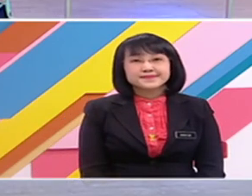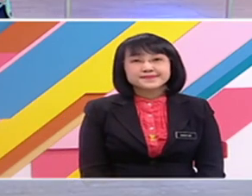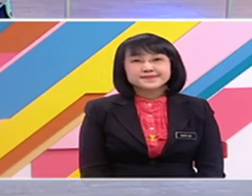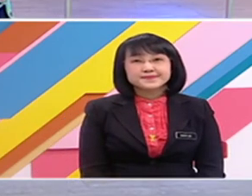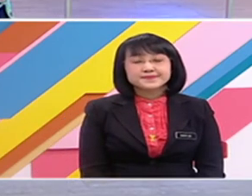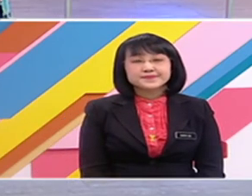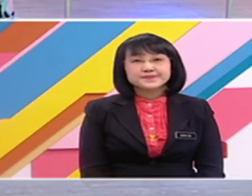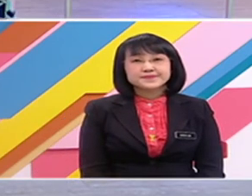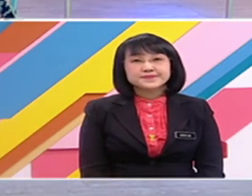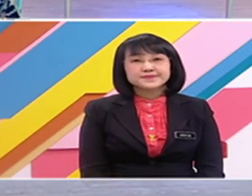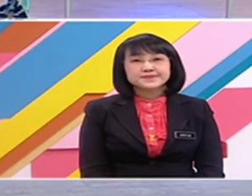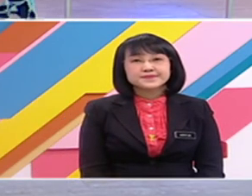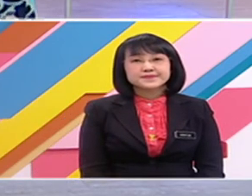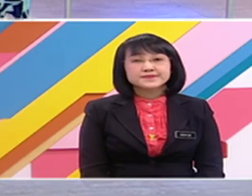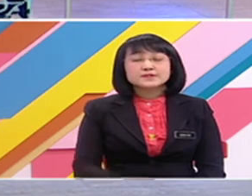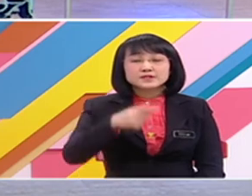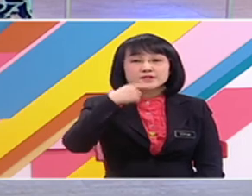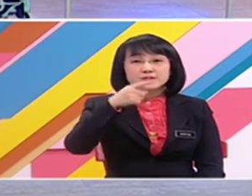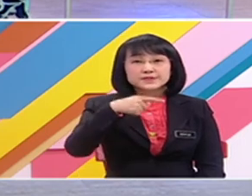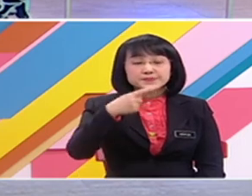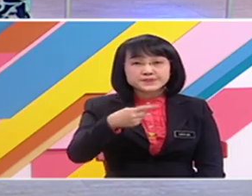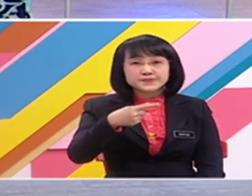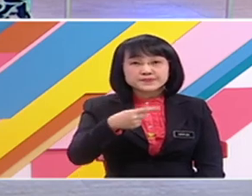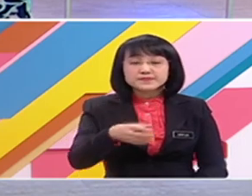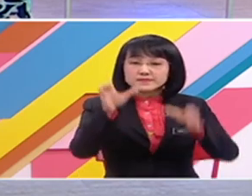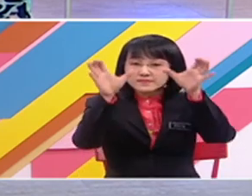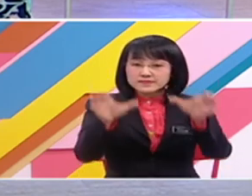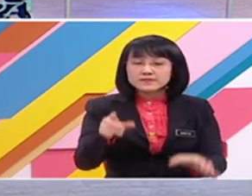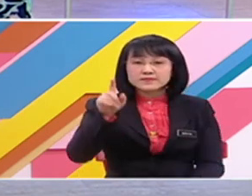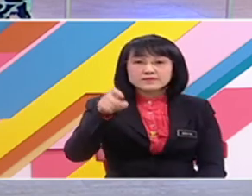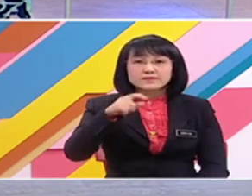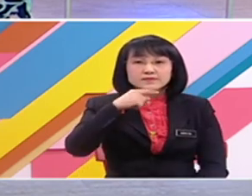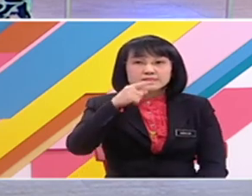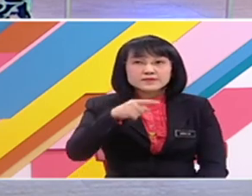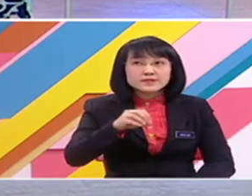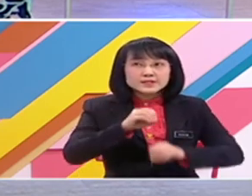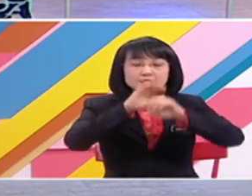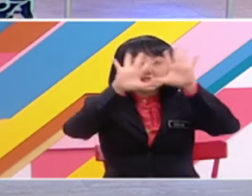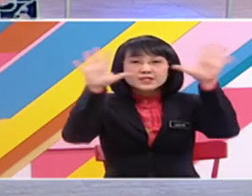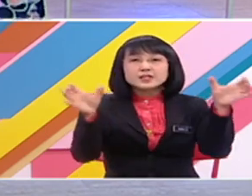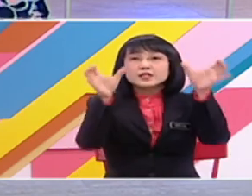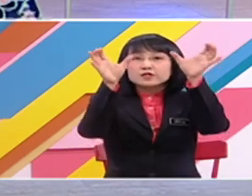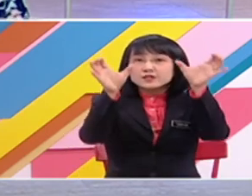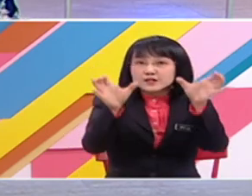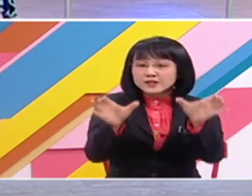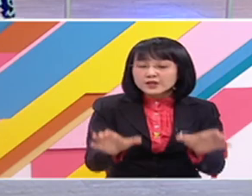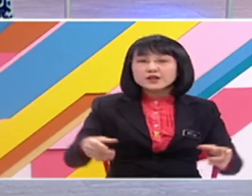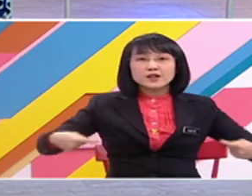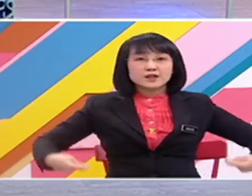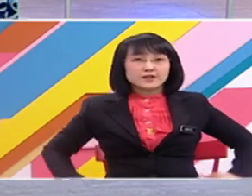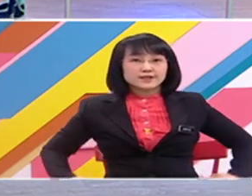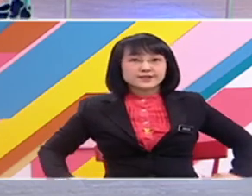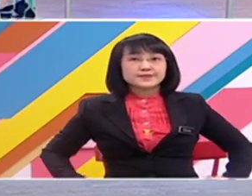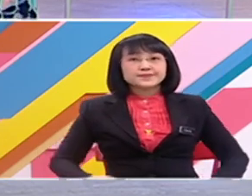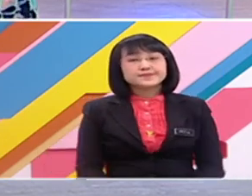So to say trousers, you have to say clearly, right, teacher? Trousers. Okay, and the next one, teacher, the yellow shirt.